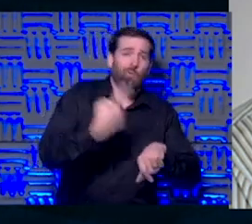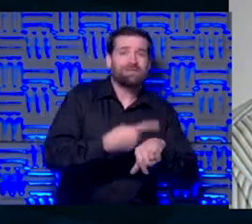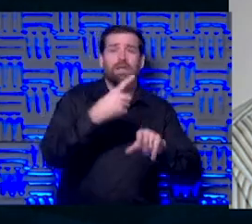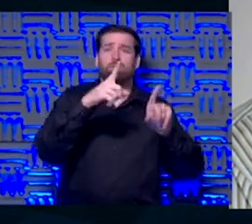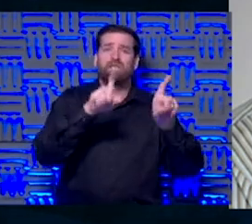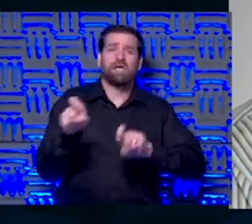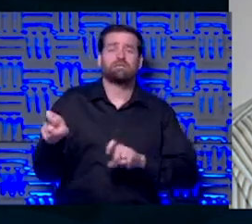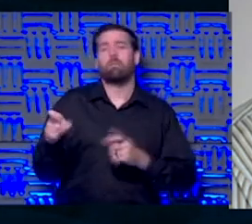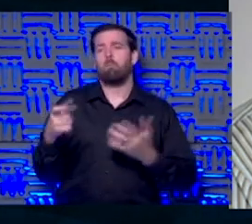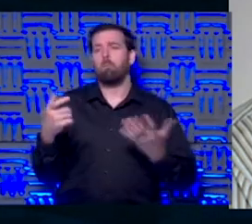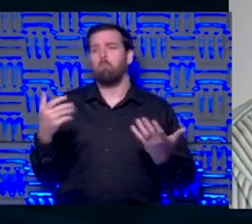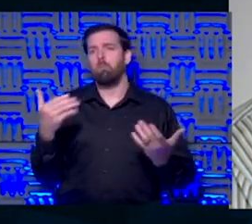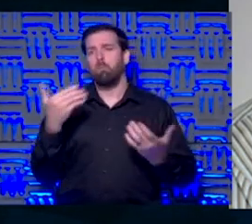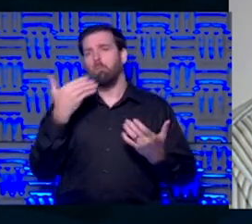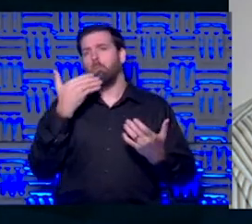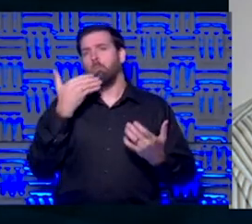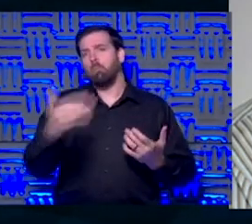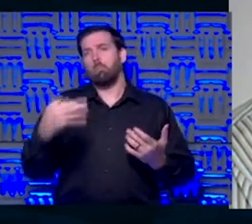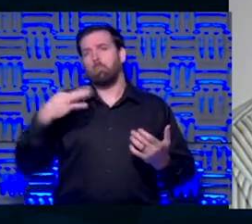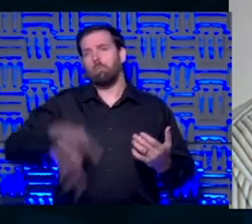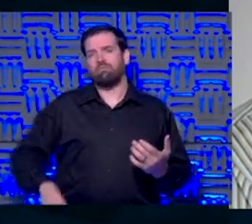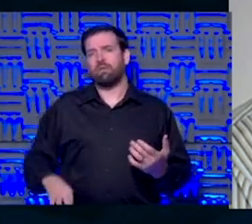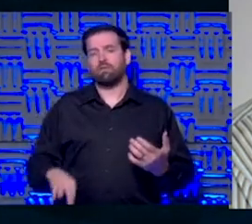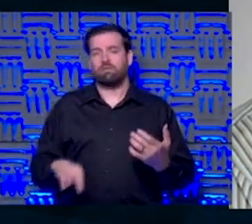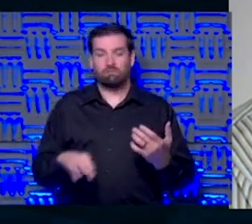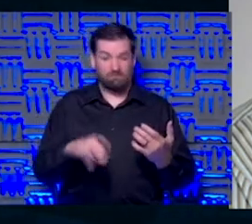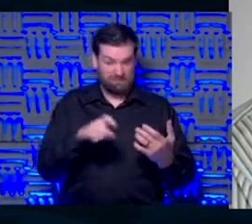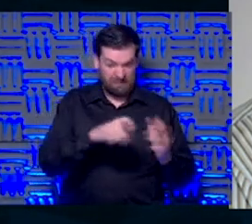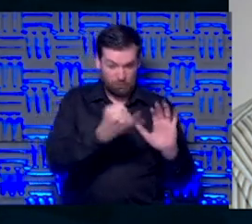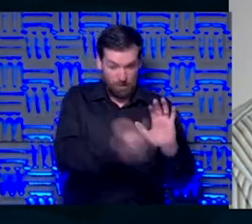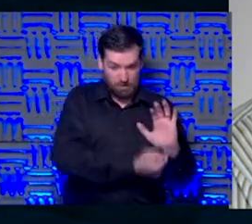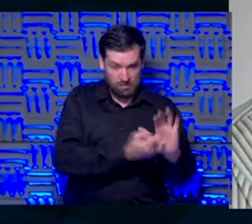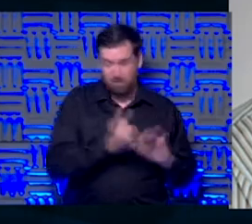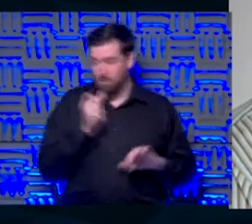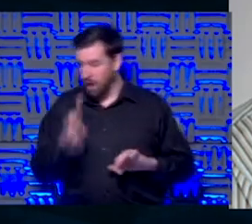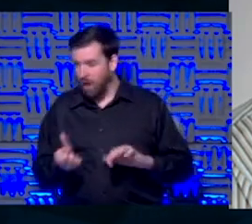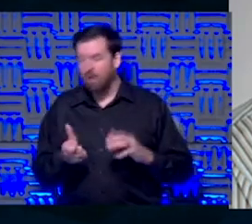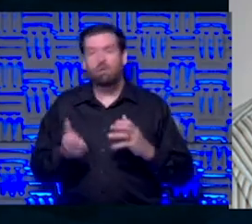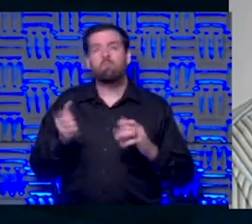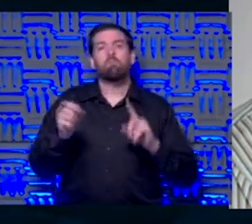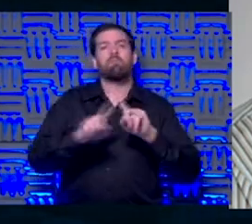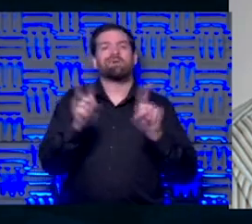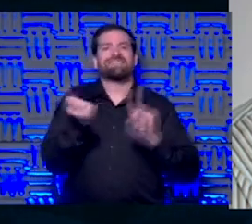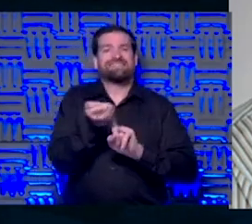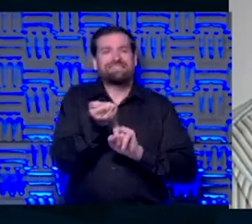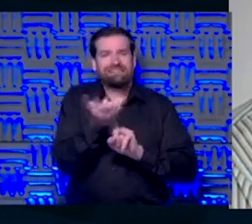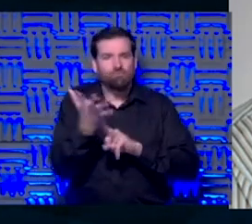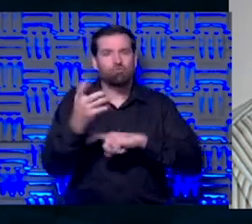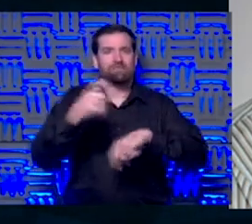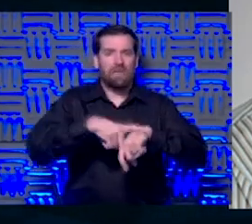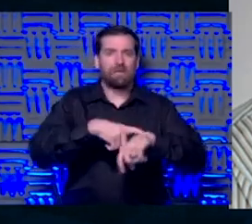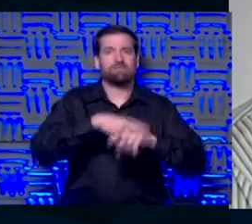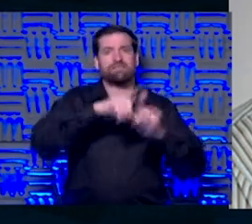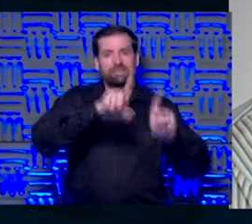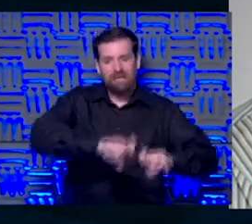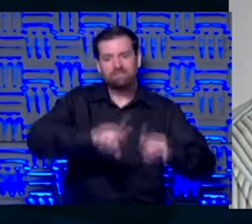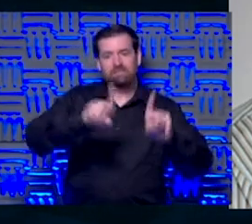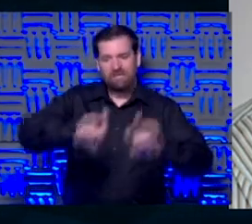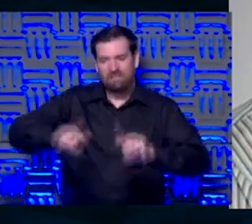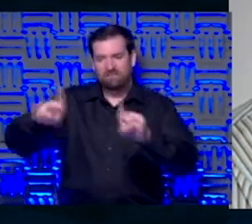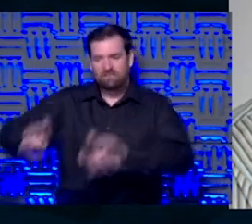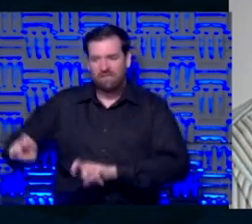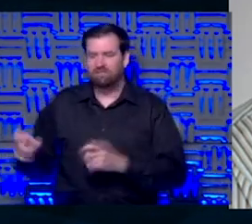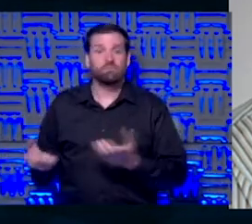probably helpful for making decisions in terms of whether somebody needs to isolate or not, but multiple testing is something we don't feel like we